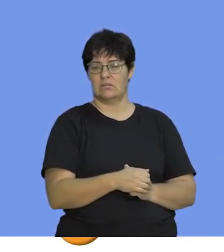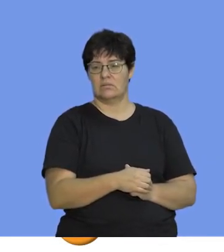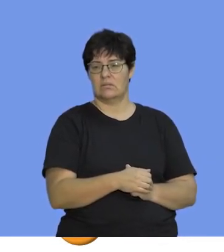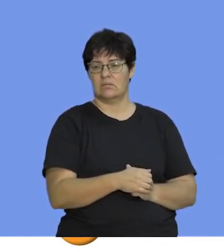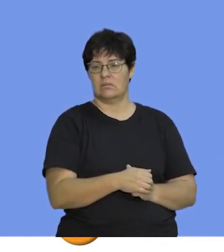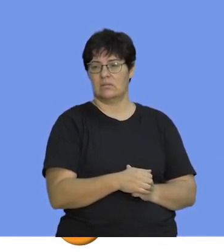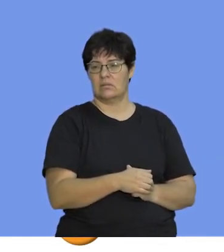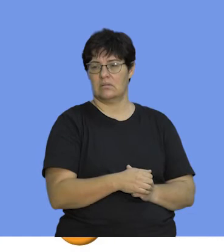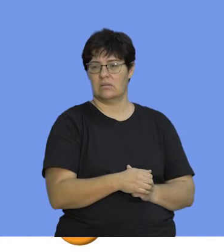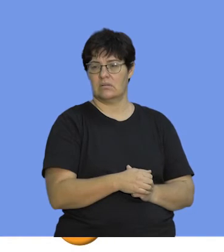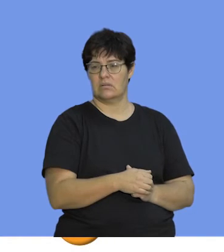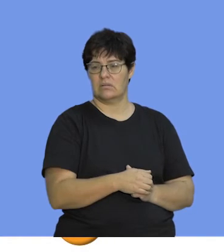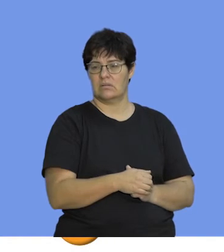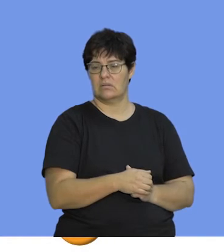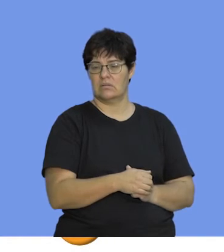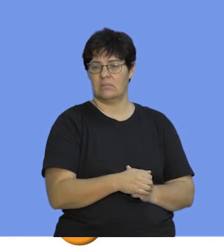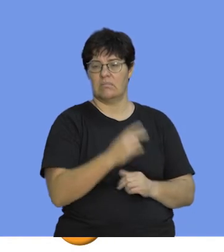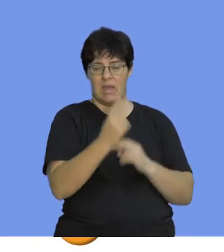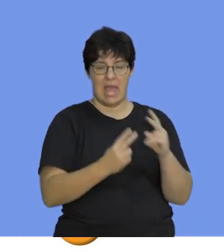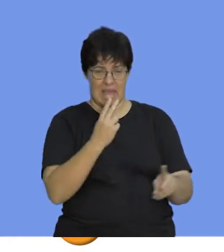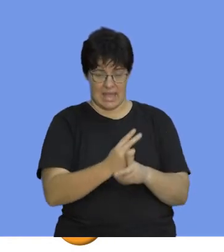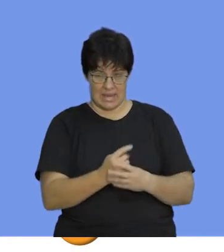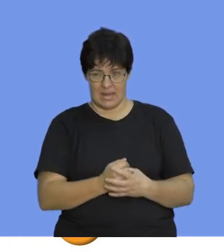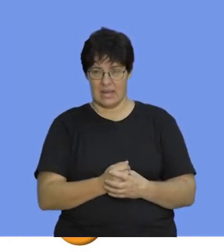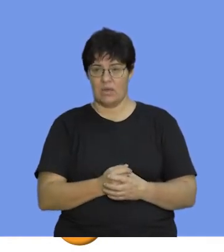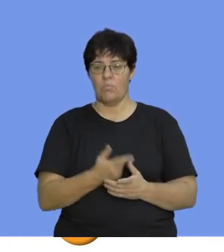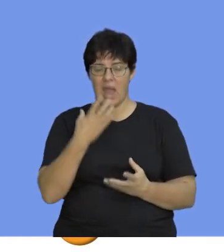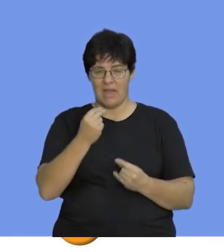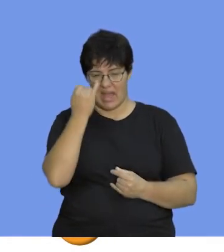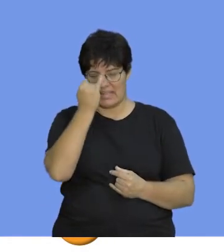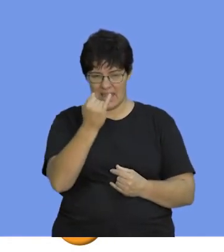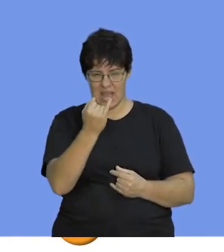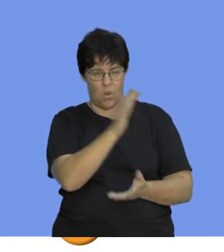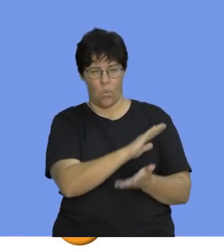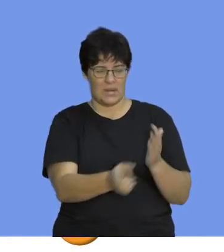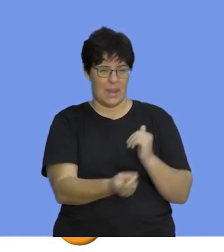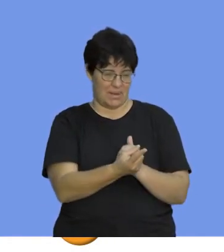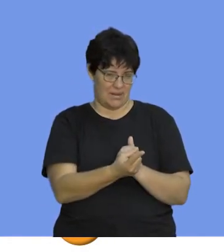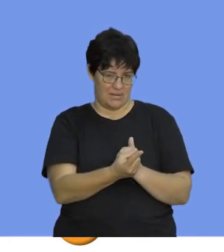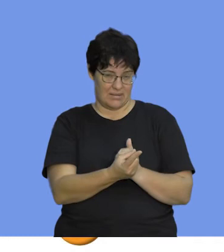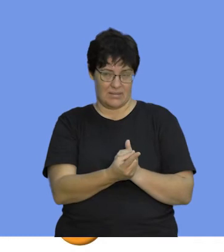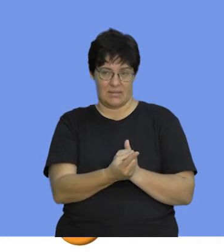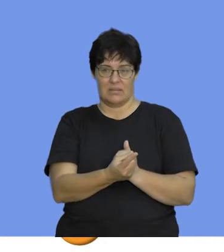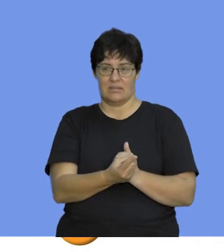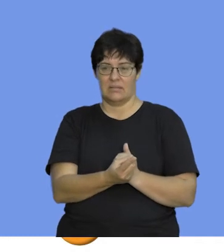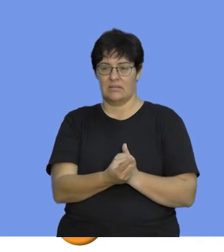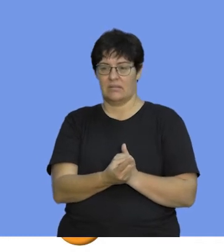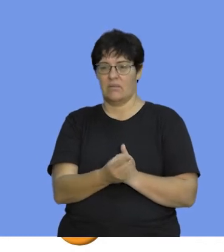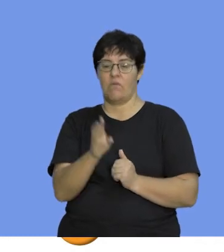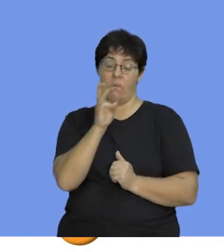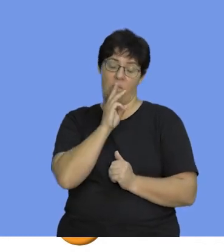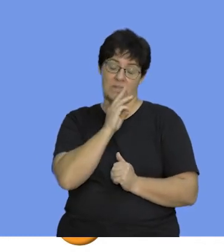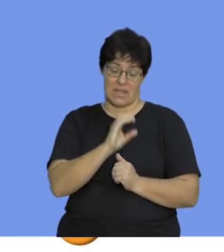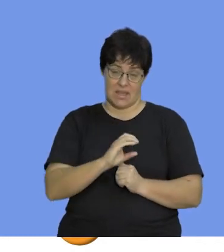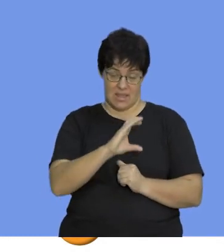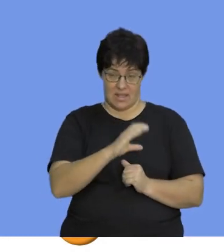if we can maybe just reset that so that we get an idea of exactly what happens in practice when we